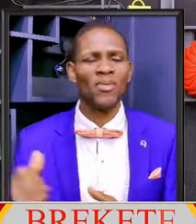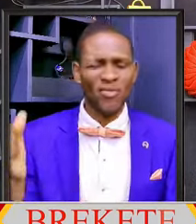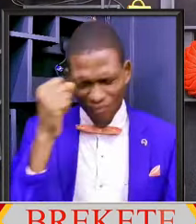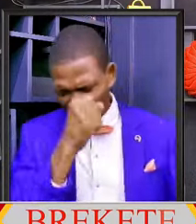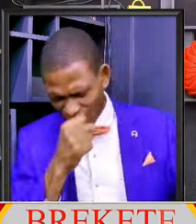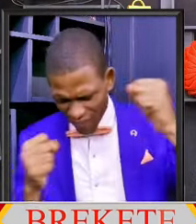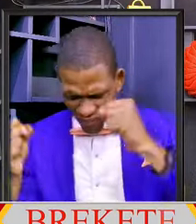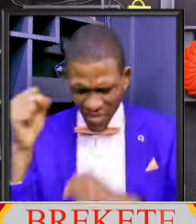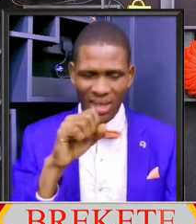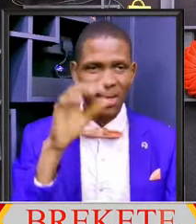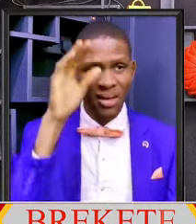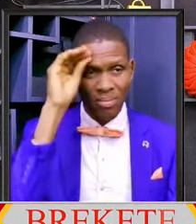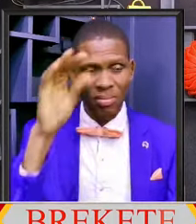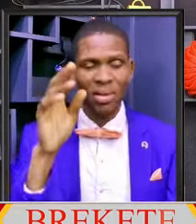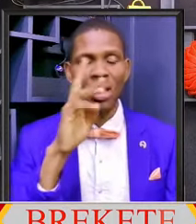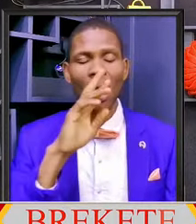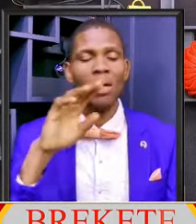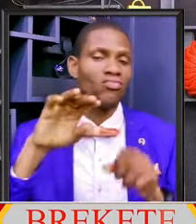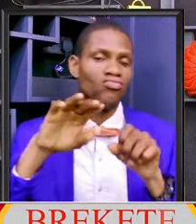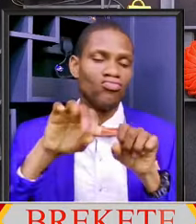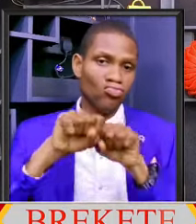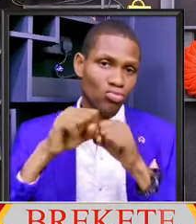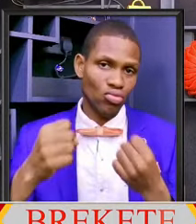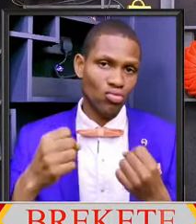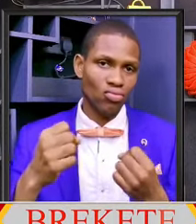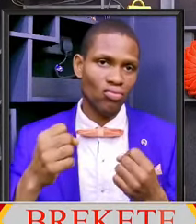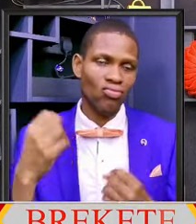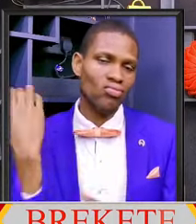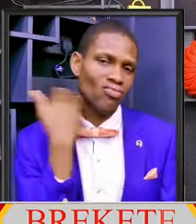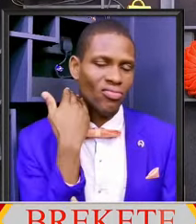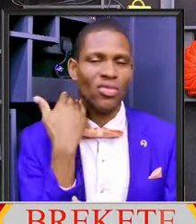Struggling men are broke men. Yes.